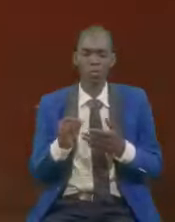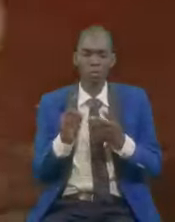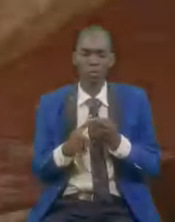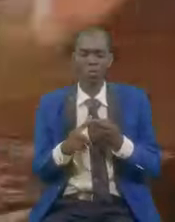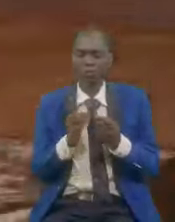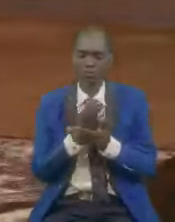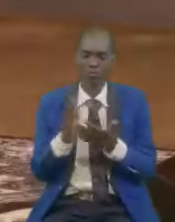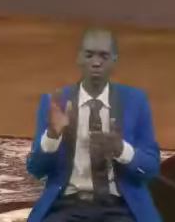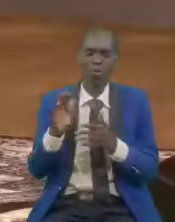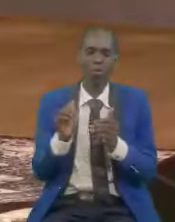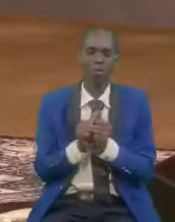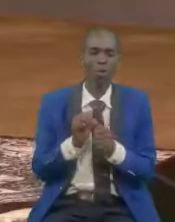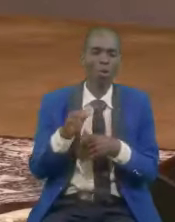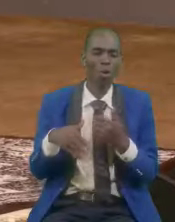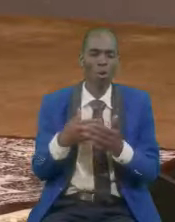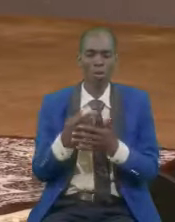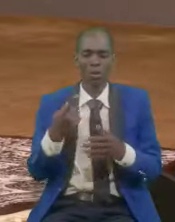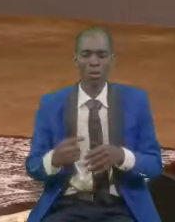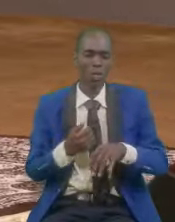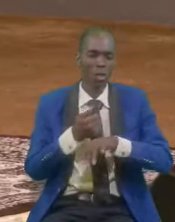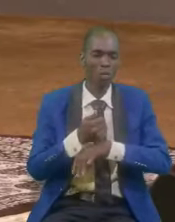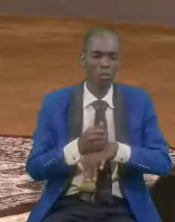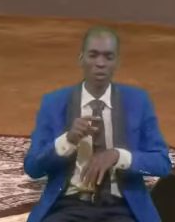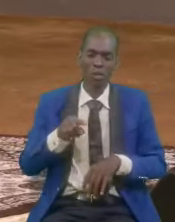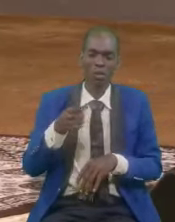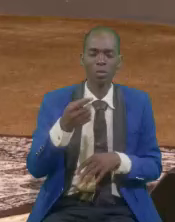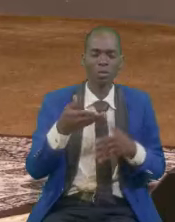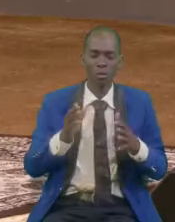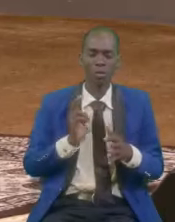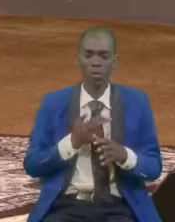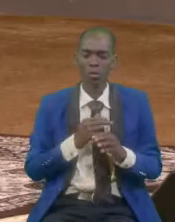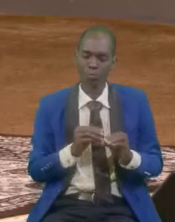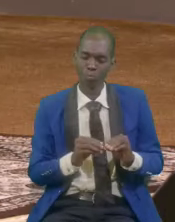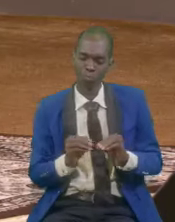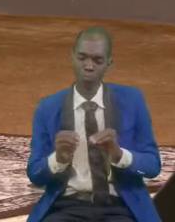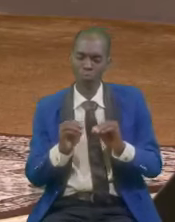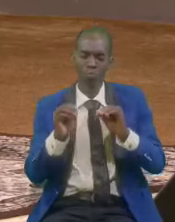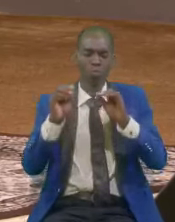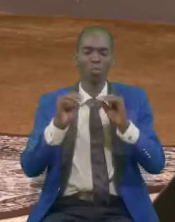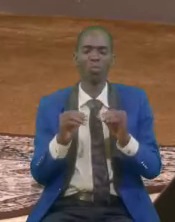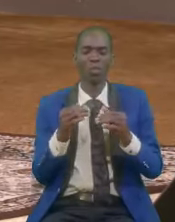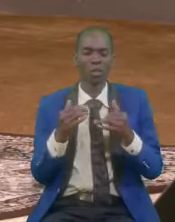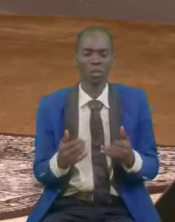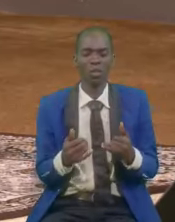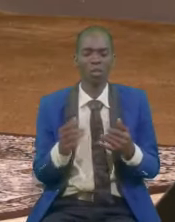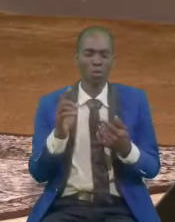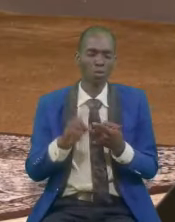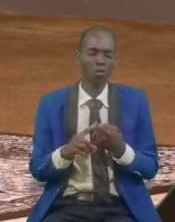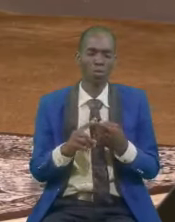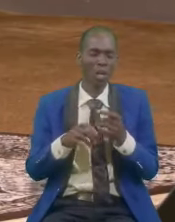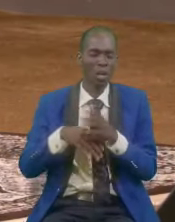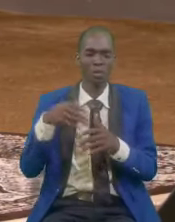insult and with all the assault. Let us go forth therefore unto him without the